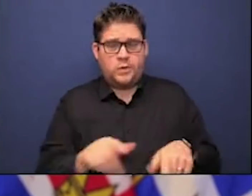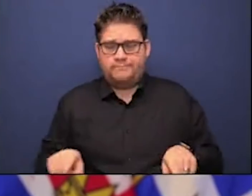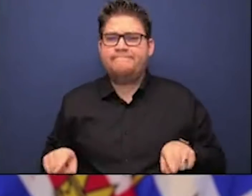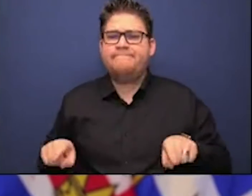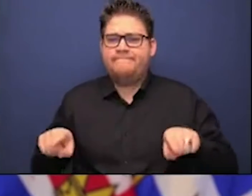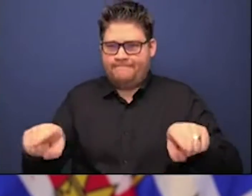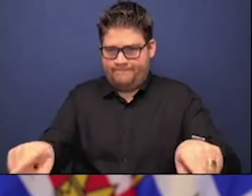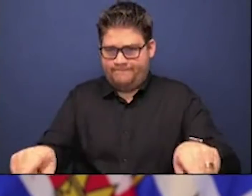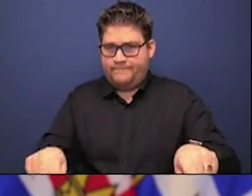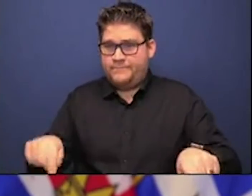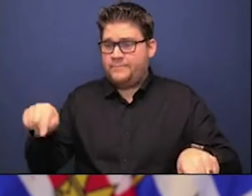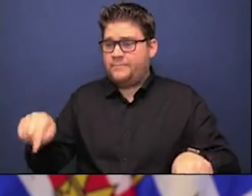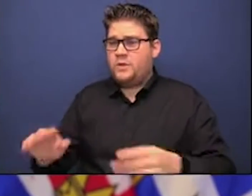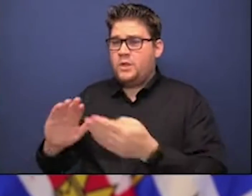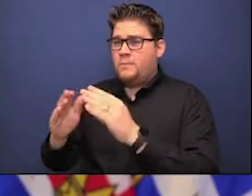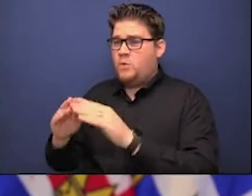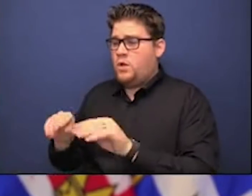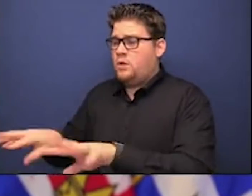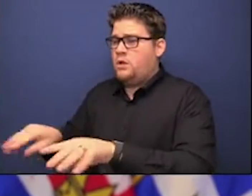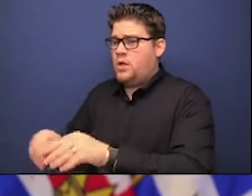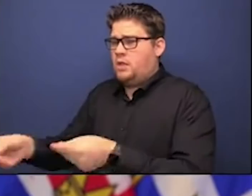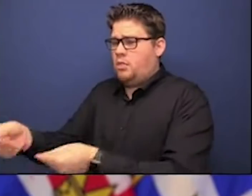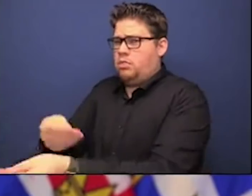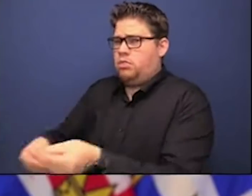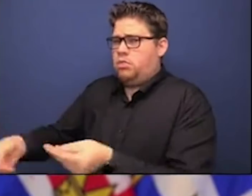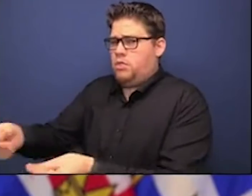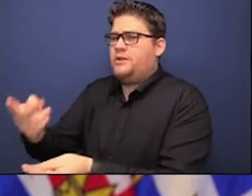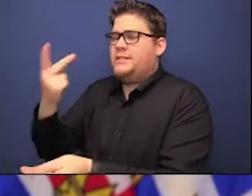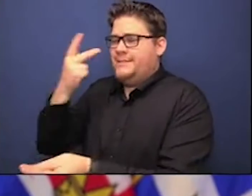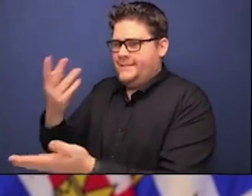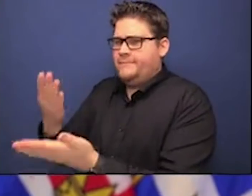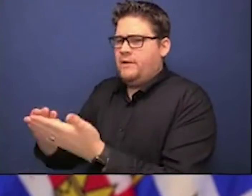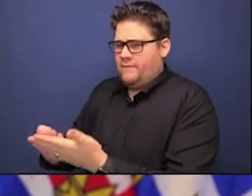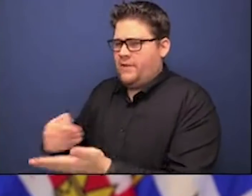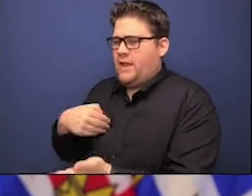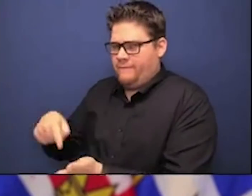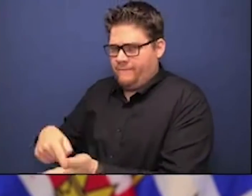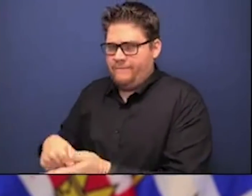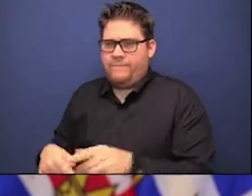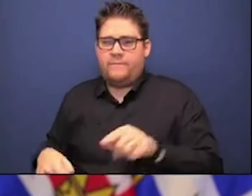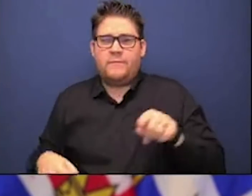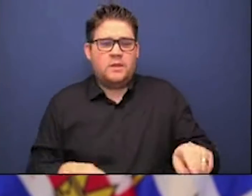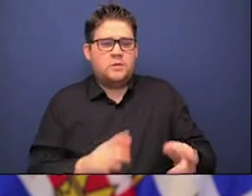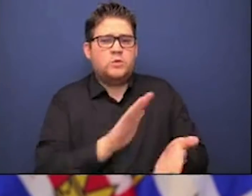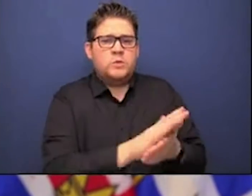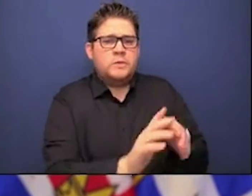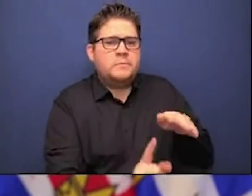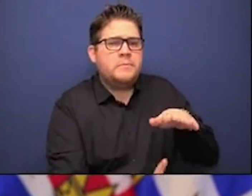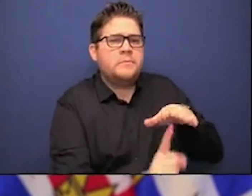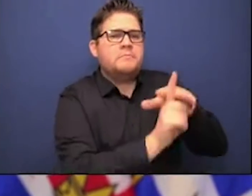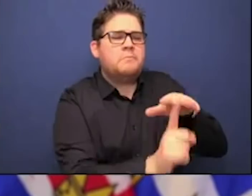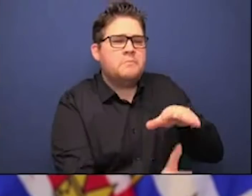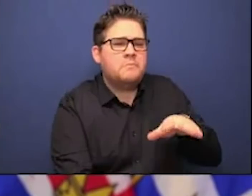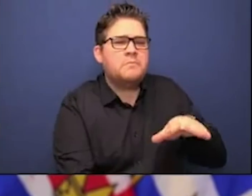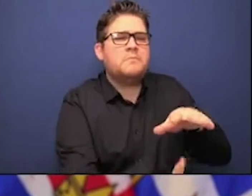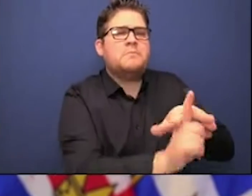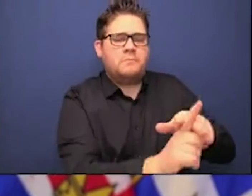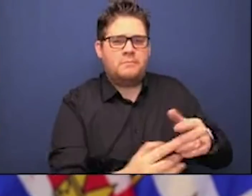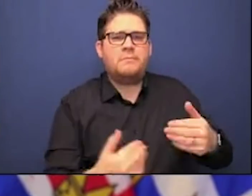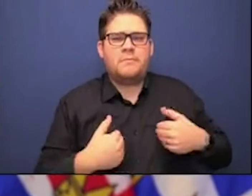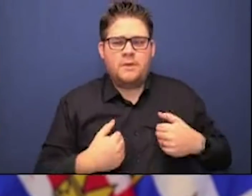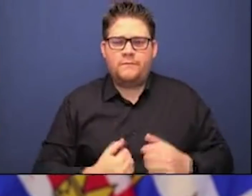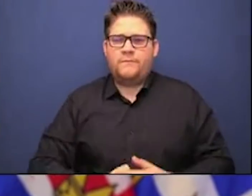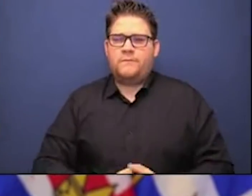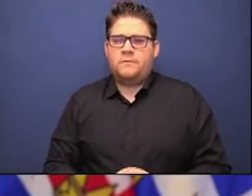spread in our communities, we will continue to experience exposures. And that's why it is so important for us to update